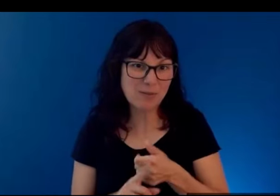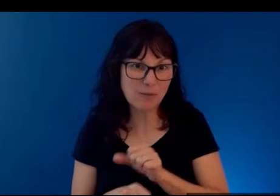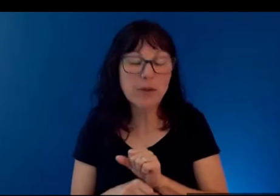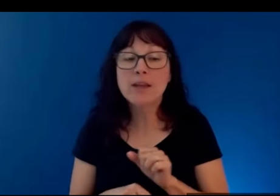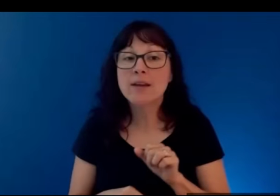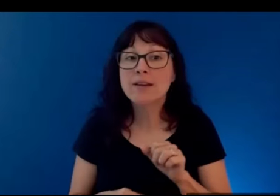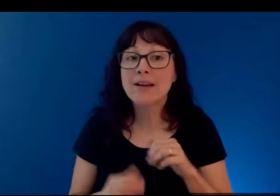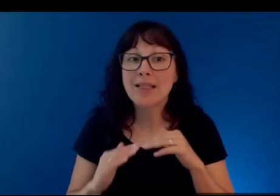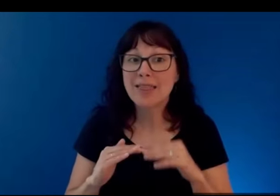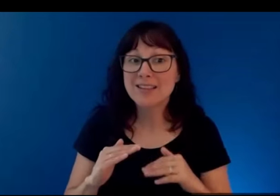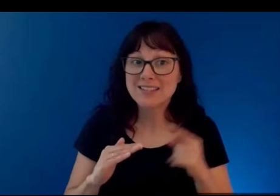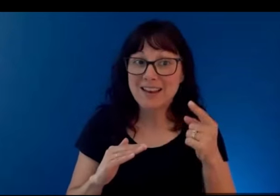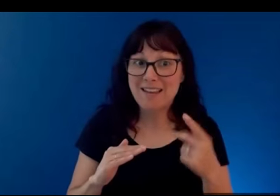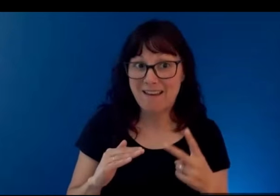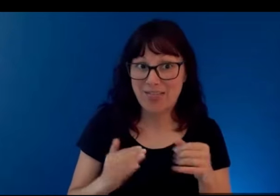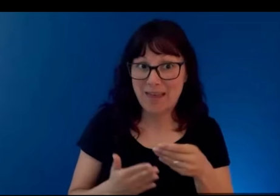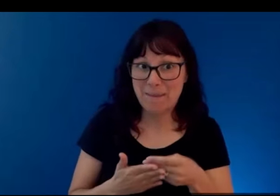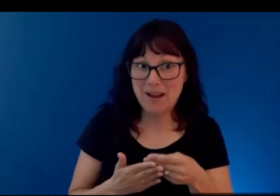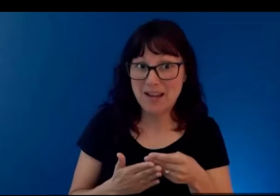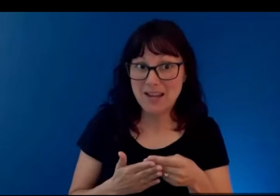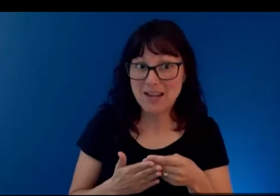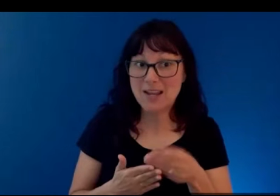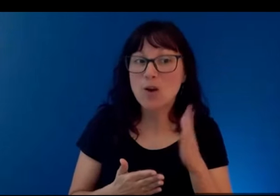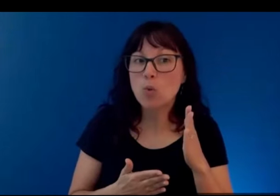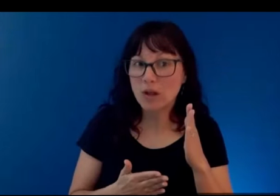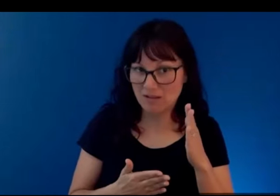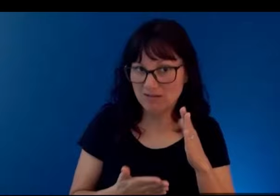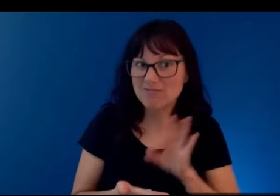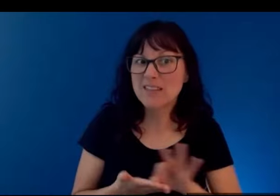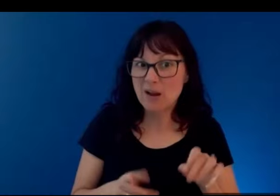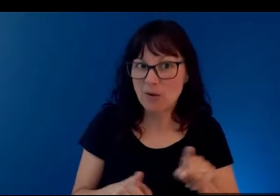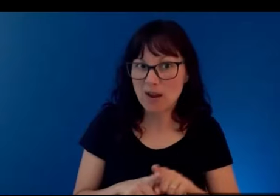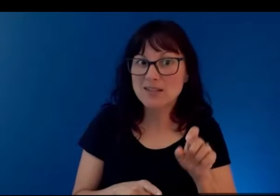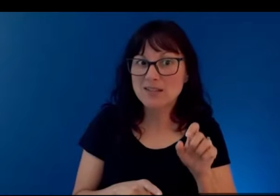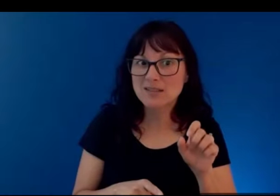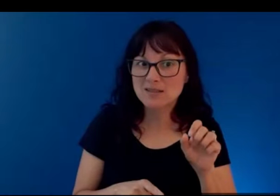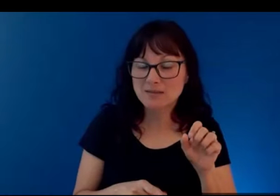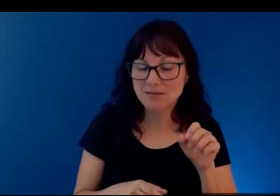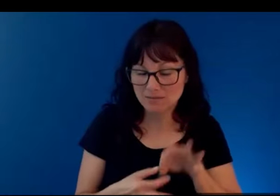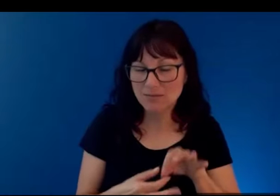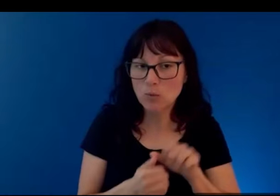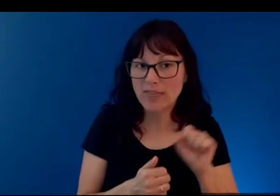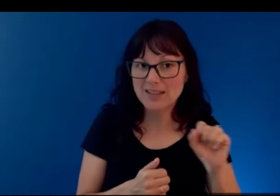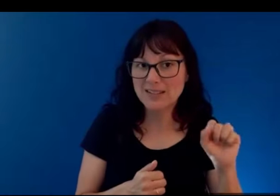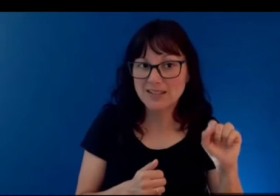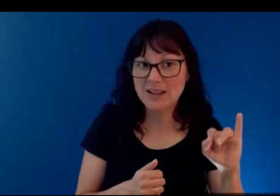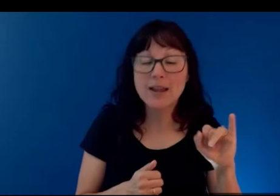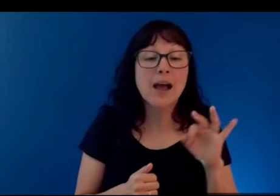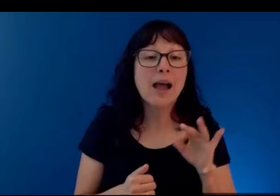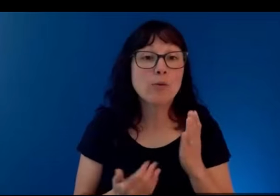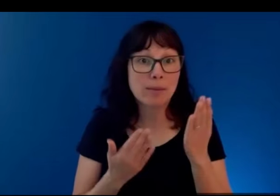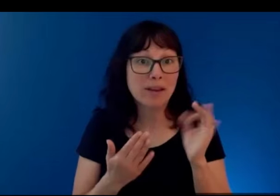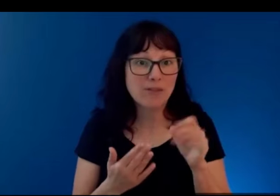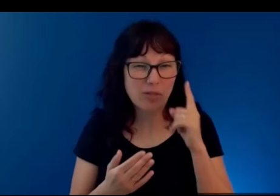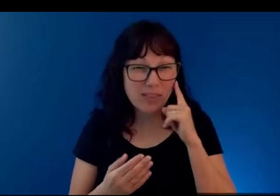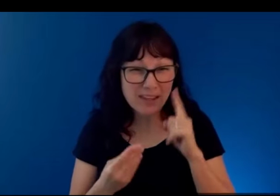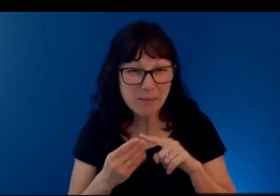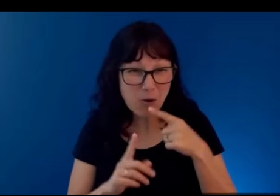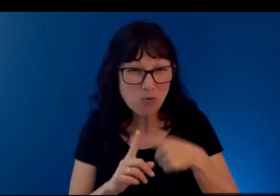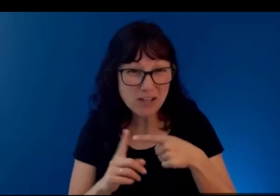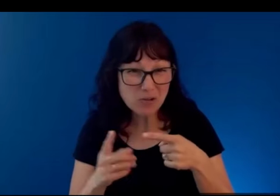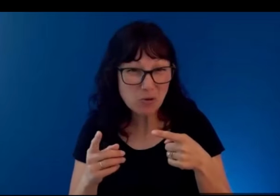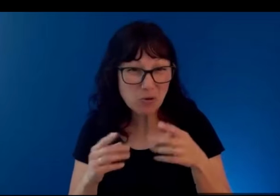money when they calculate my SSI payment. So I really recommend, if somebody's thinking about doing rental property as